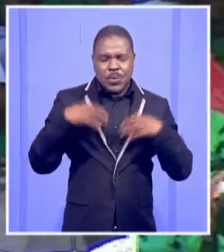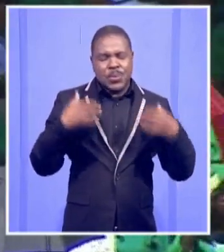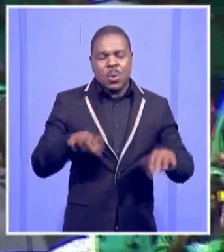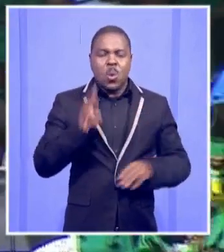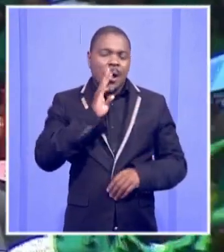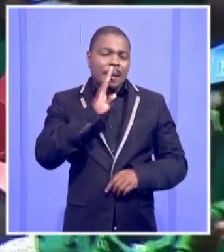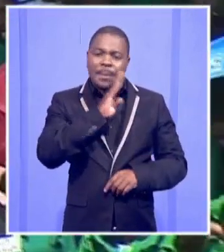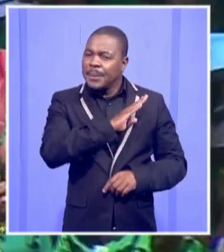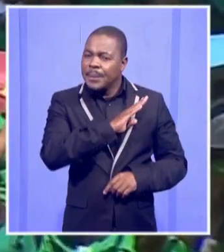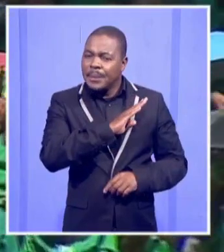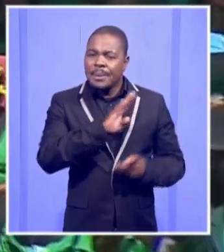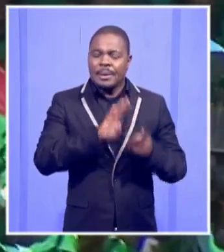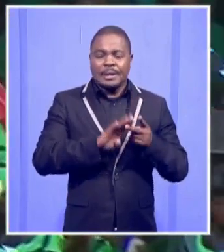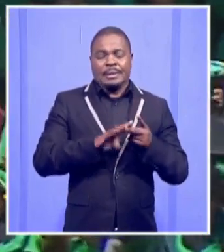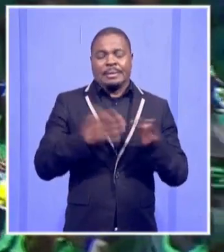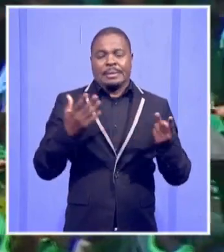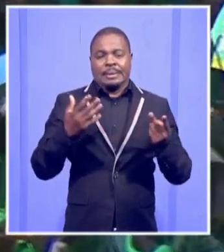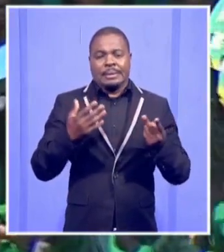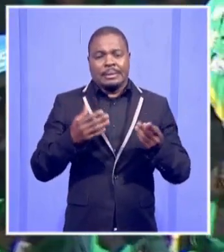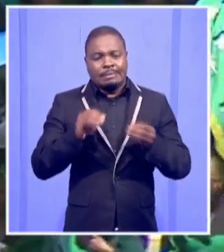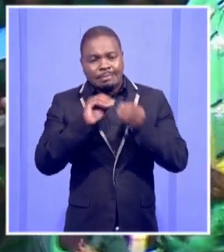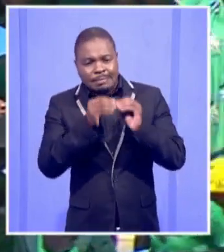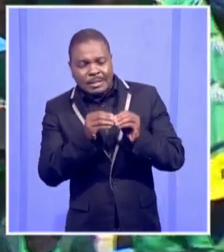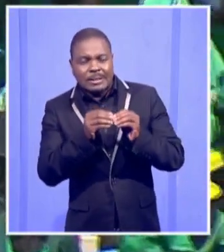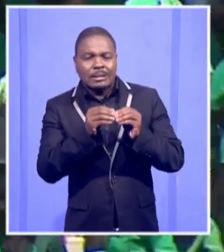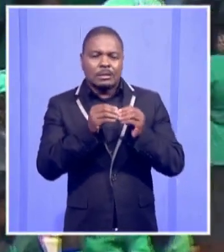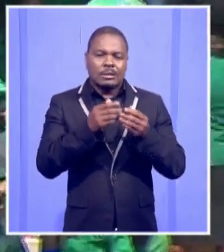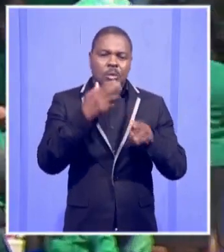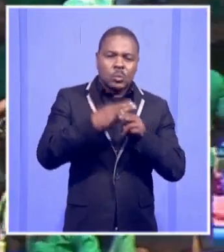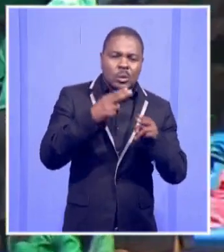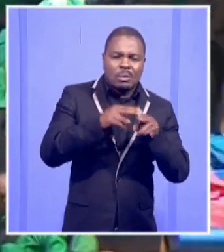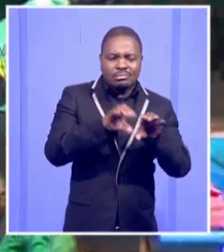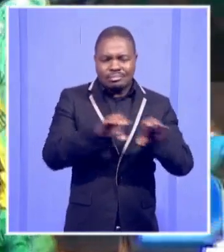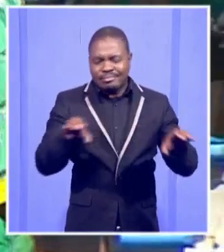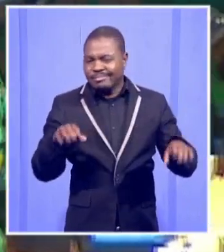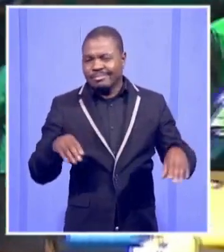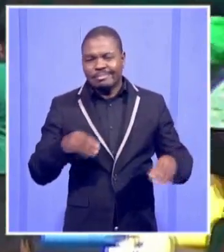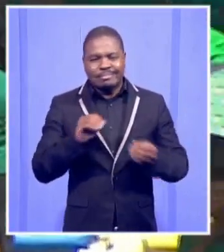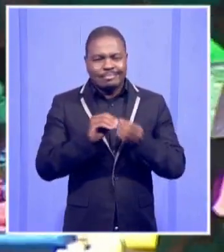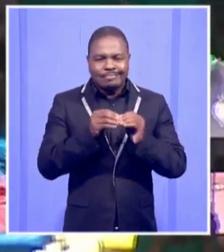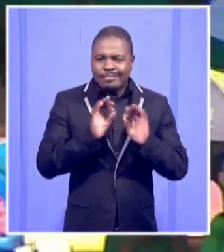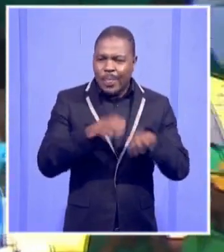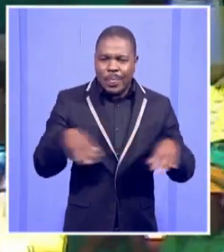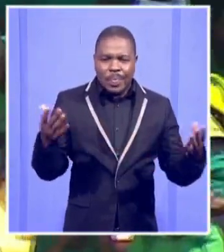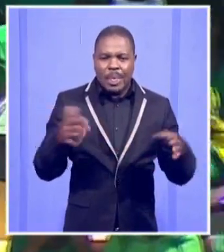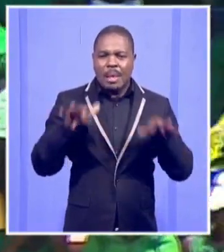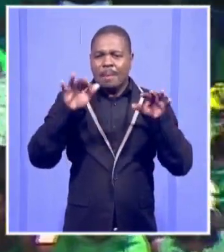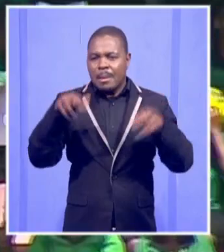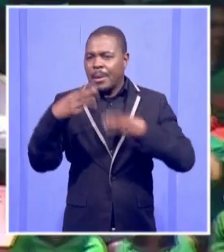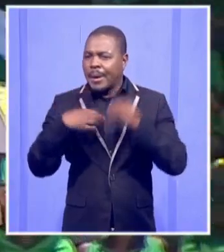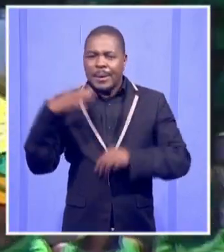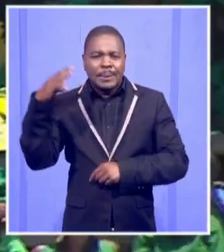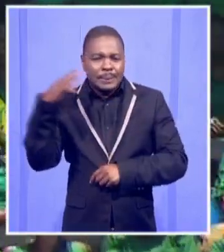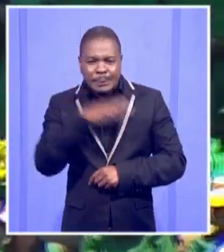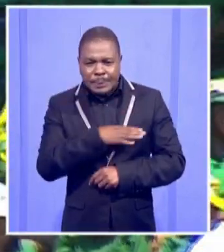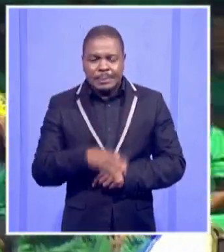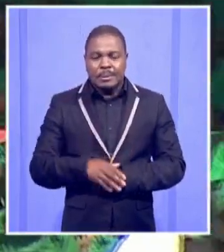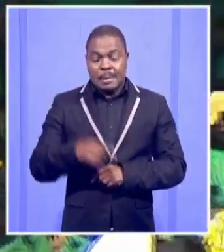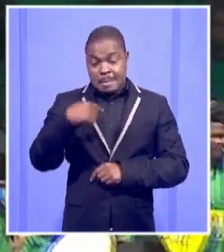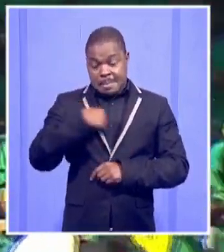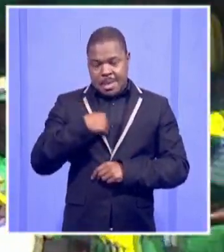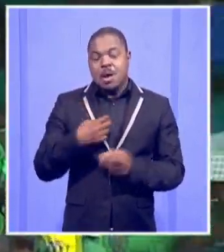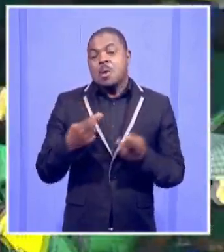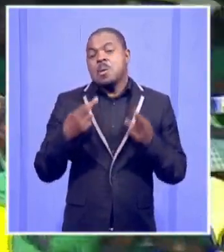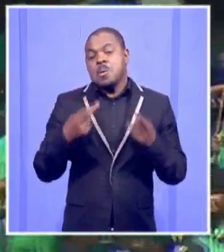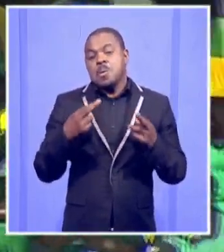water. We're suffering with maintenance of sewage and people work unemployment. But I'm hopeful that with